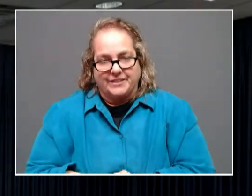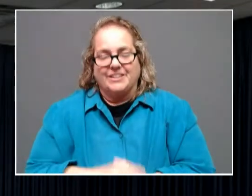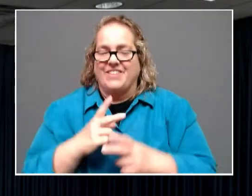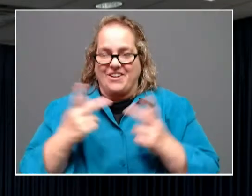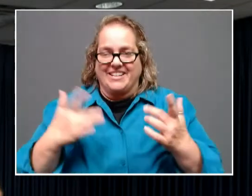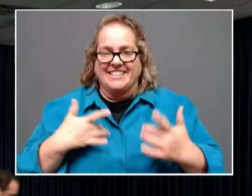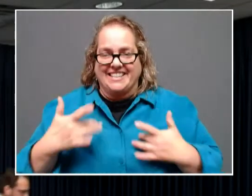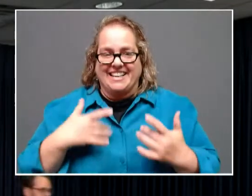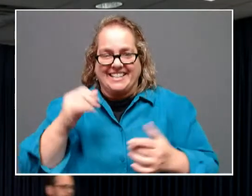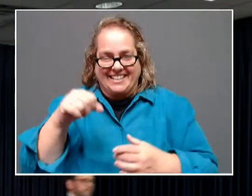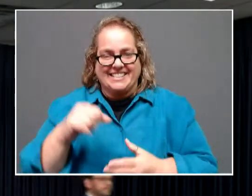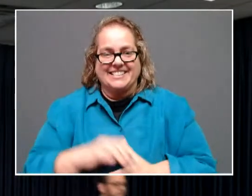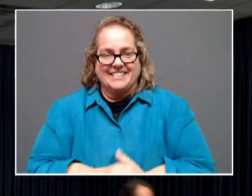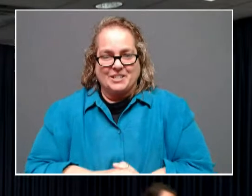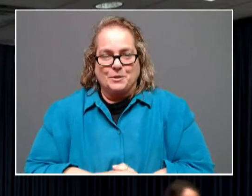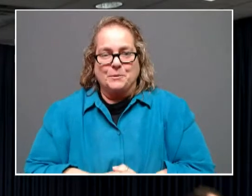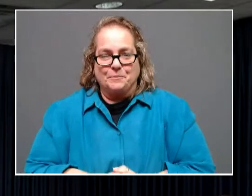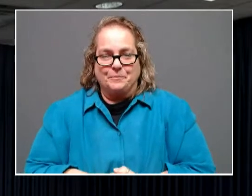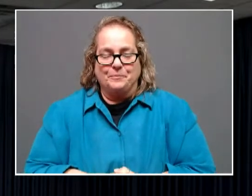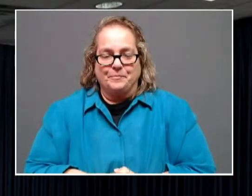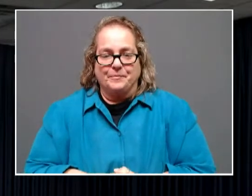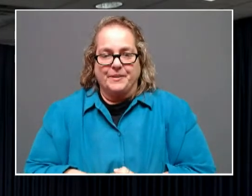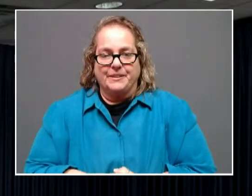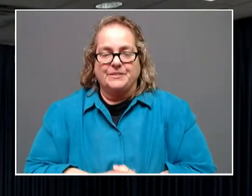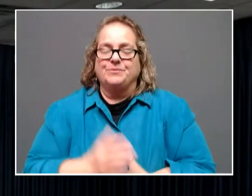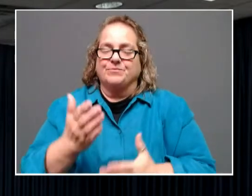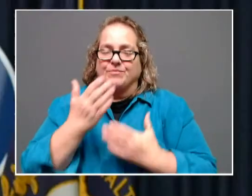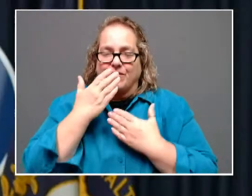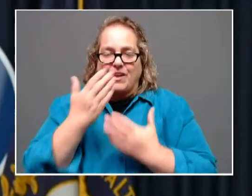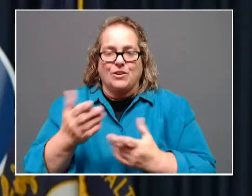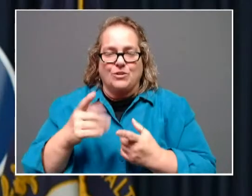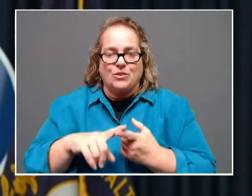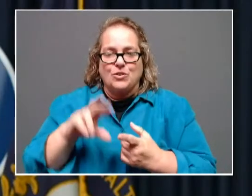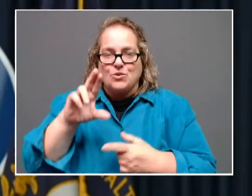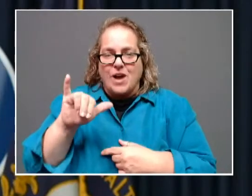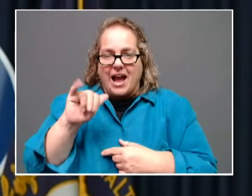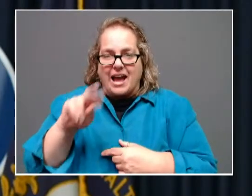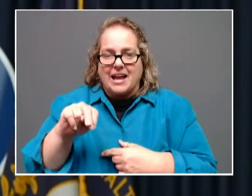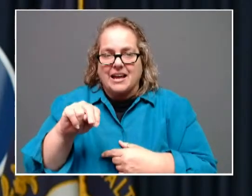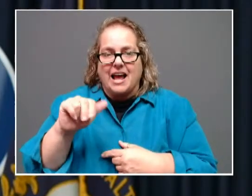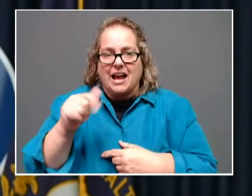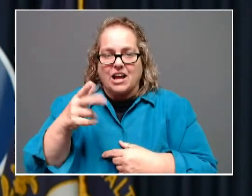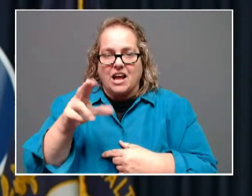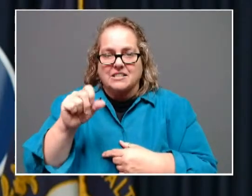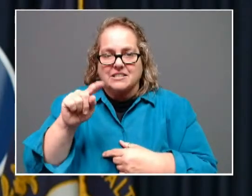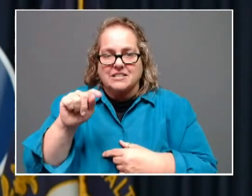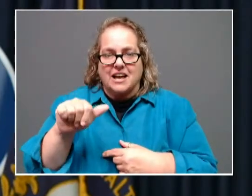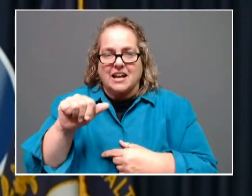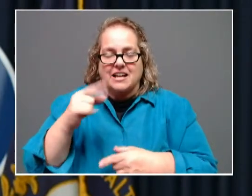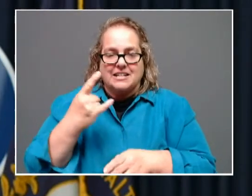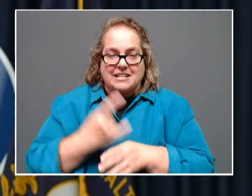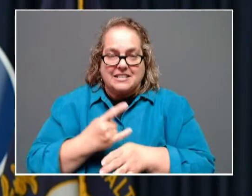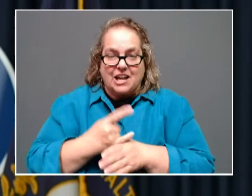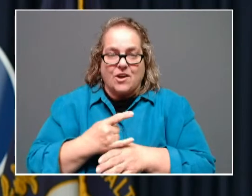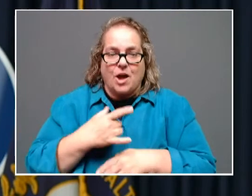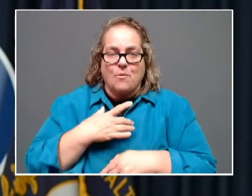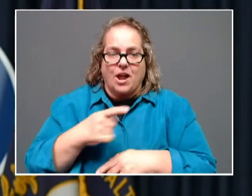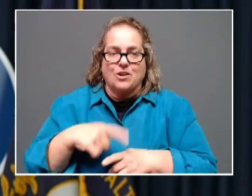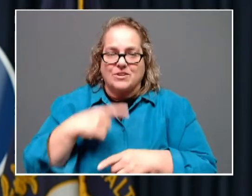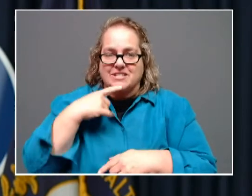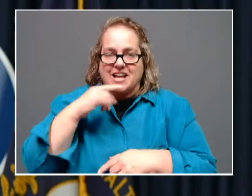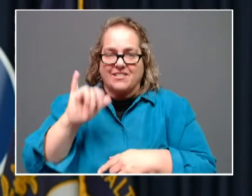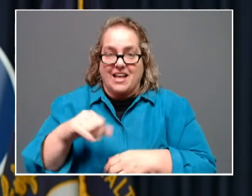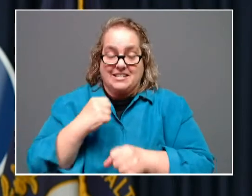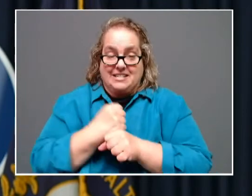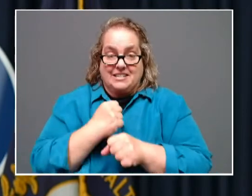Yes. Well, thank you to Ryan and Augusta Distillery. I like to say that that statistic of 95% of